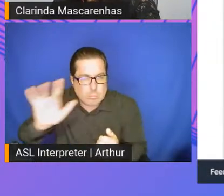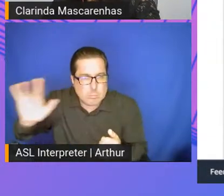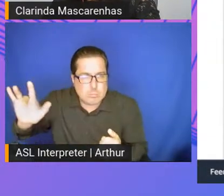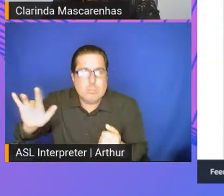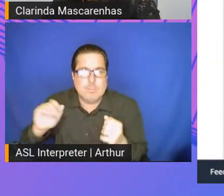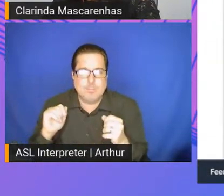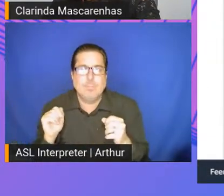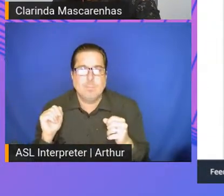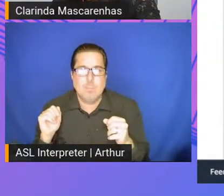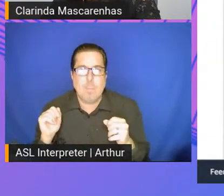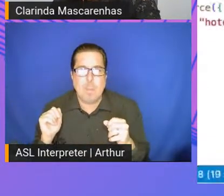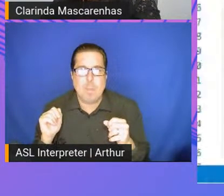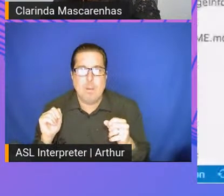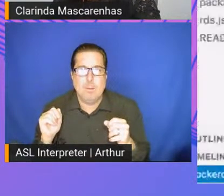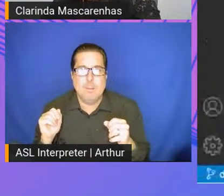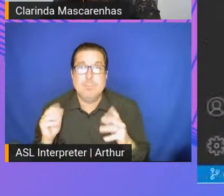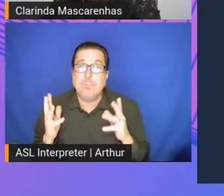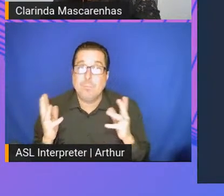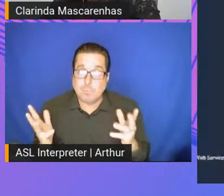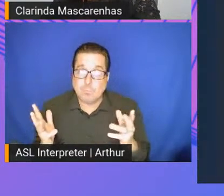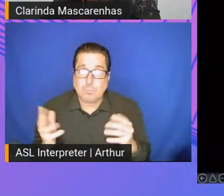So